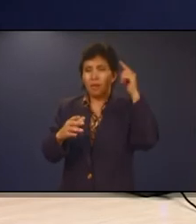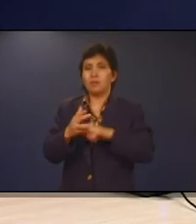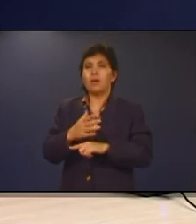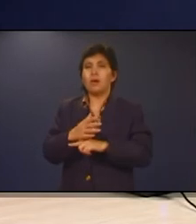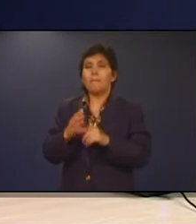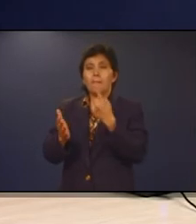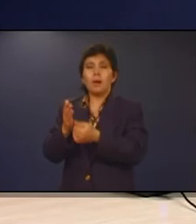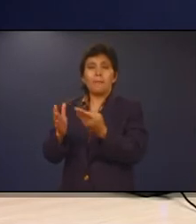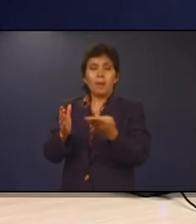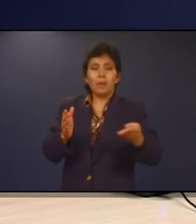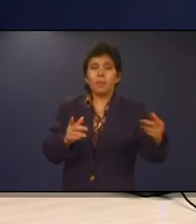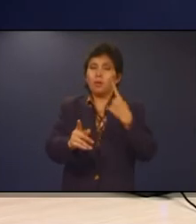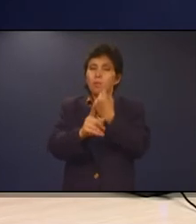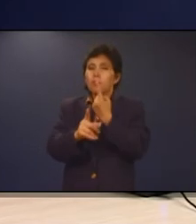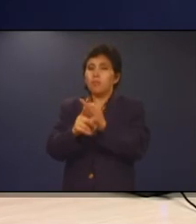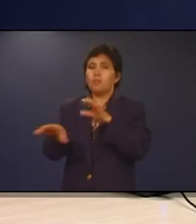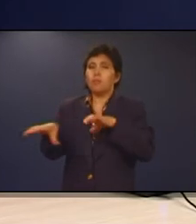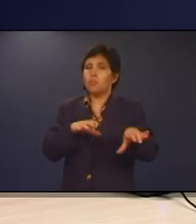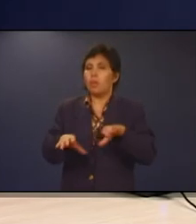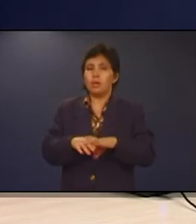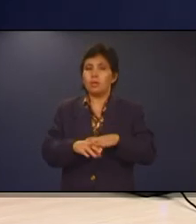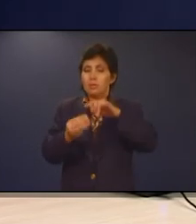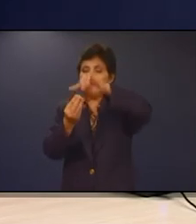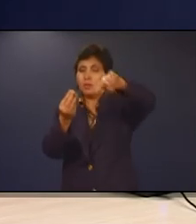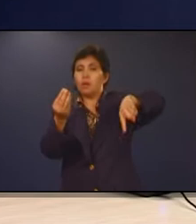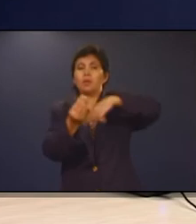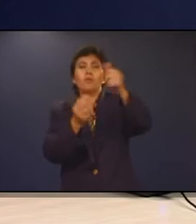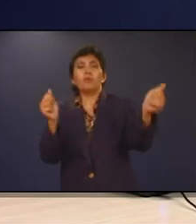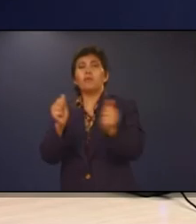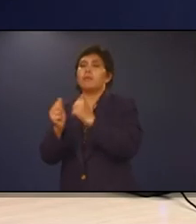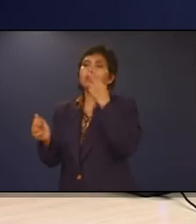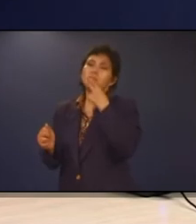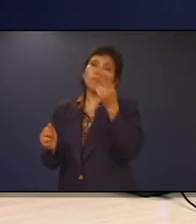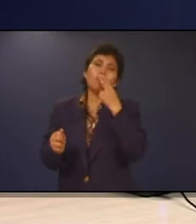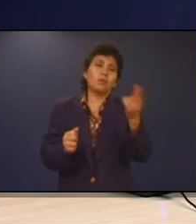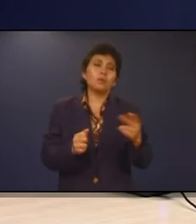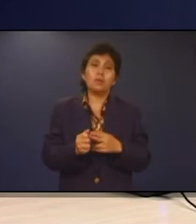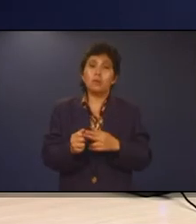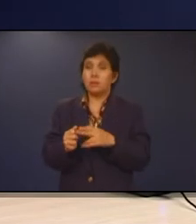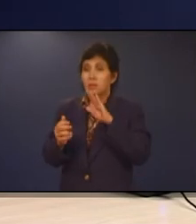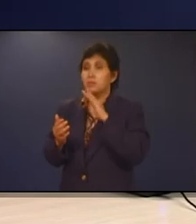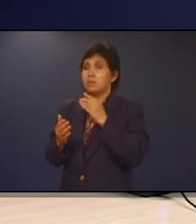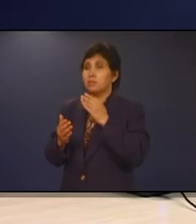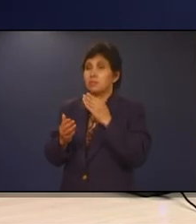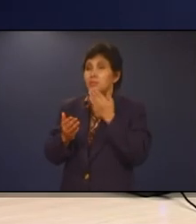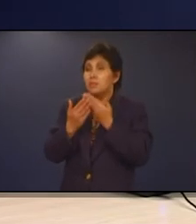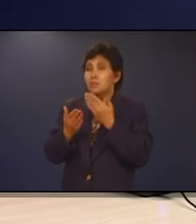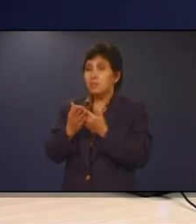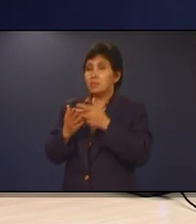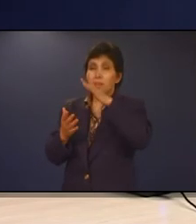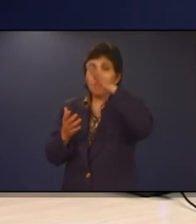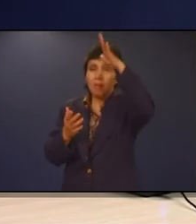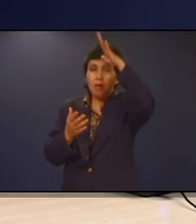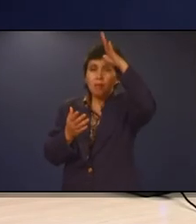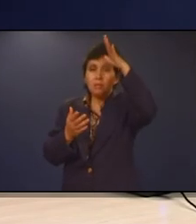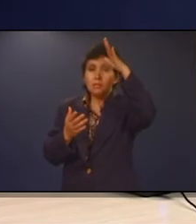do? It might be proper because the surrounding has people with smokers, or it's not proper because the parents just